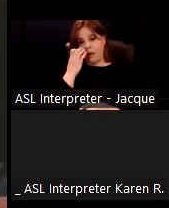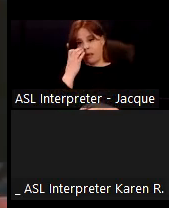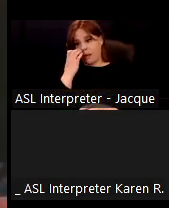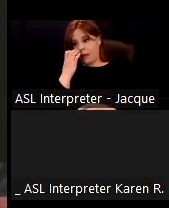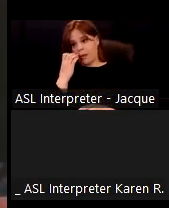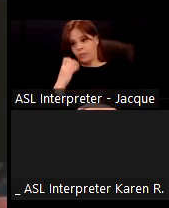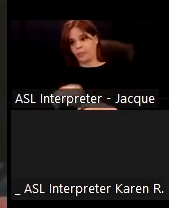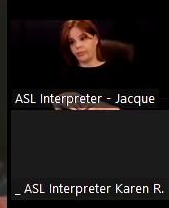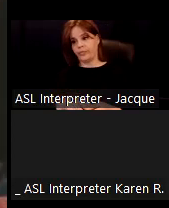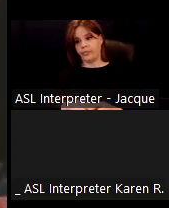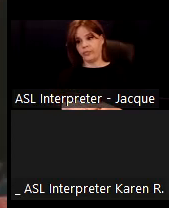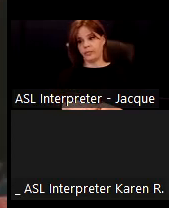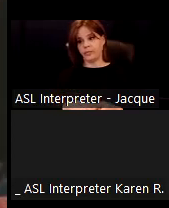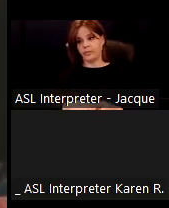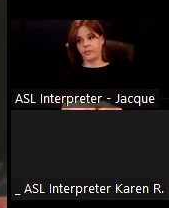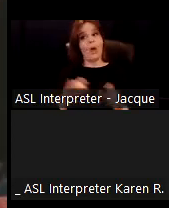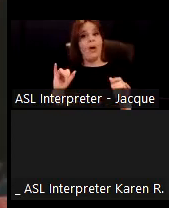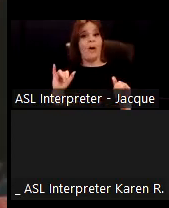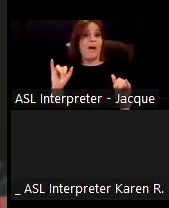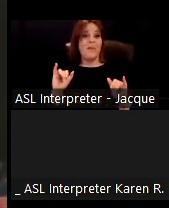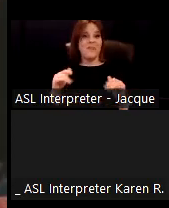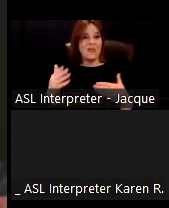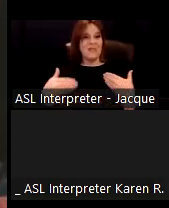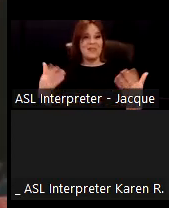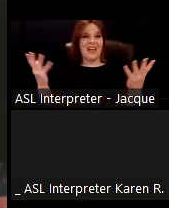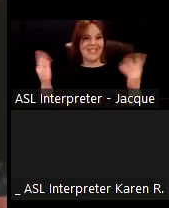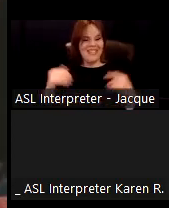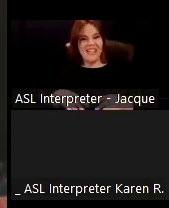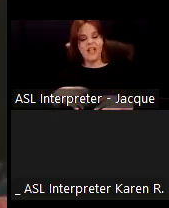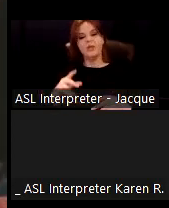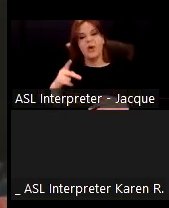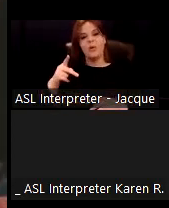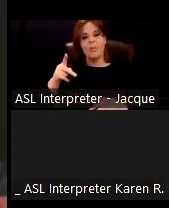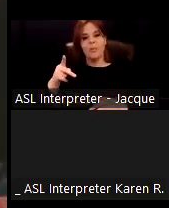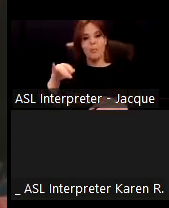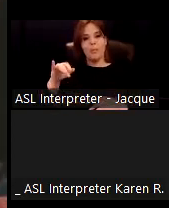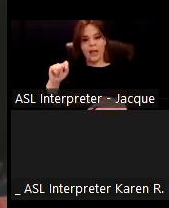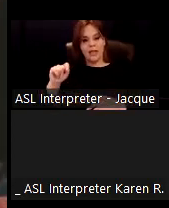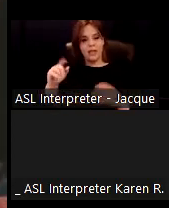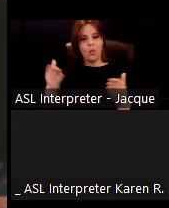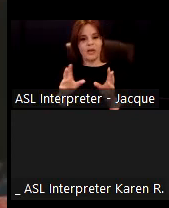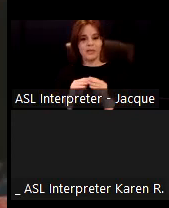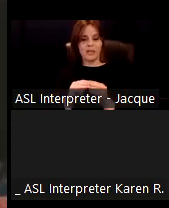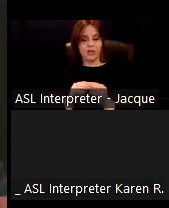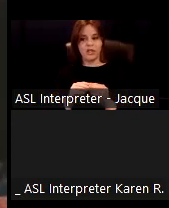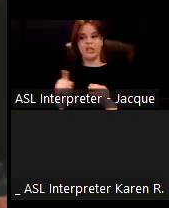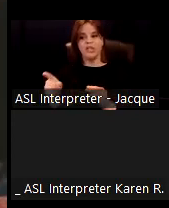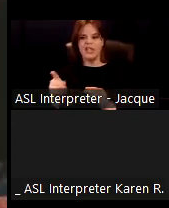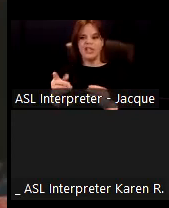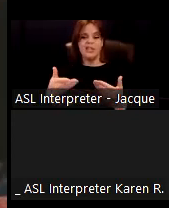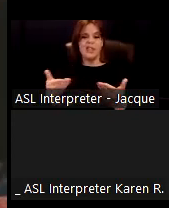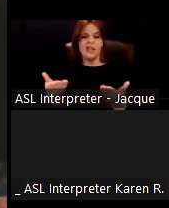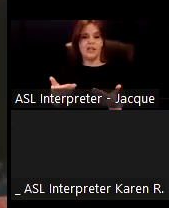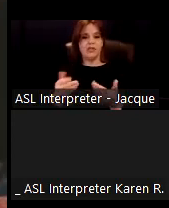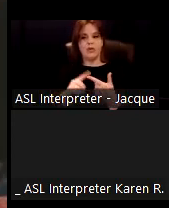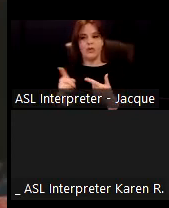I'll just, oh, okay, we've moved on. The pilot welcome session. This is kind of just an intro to this